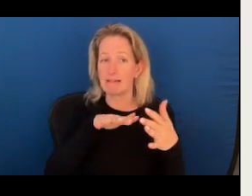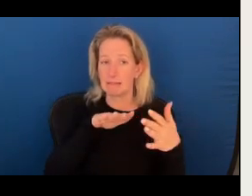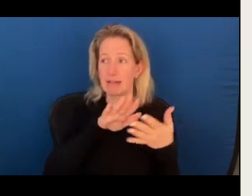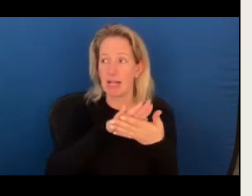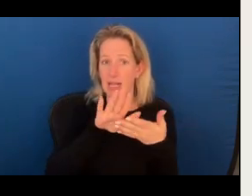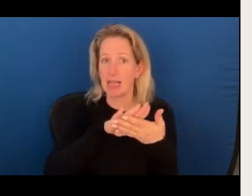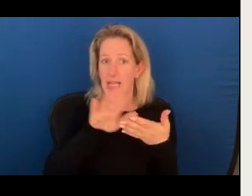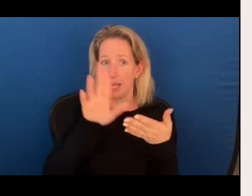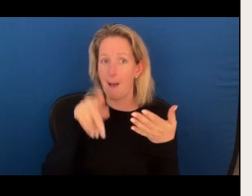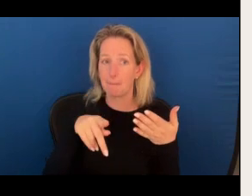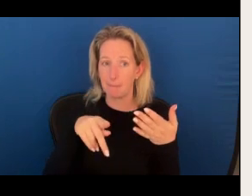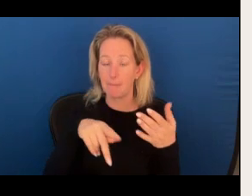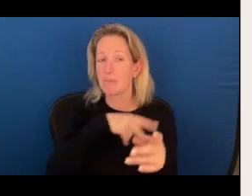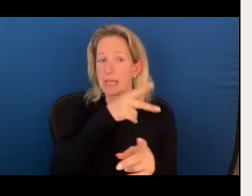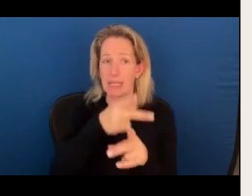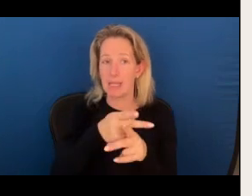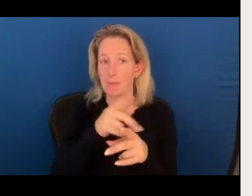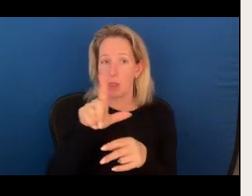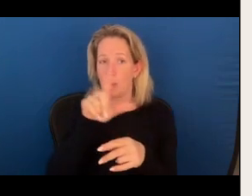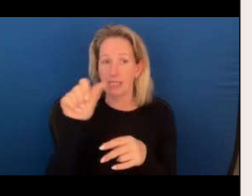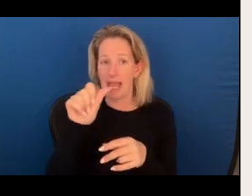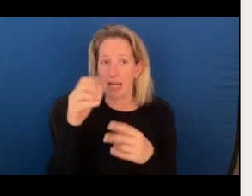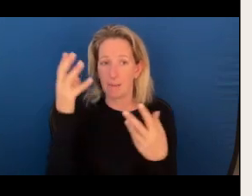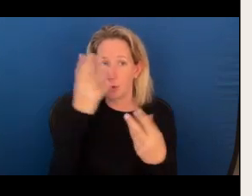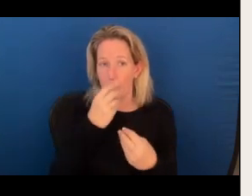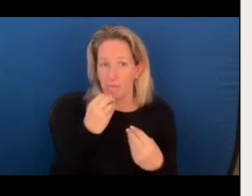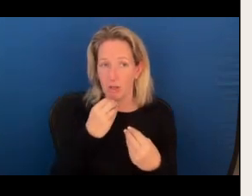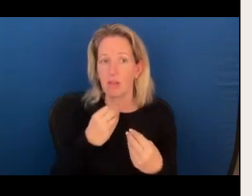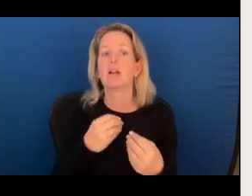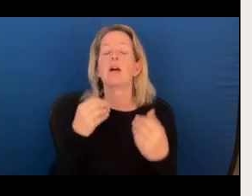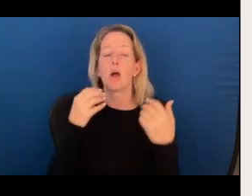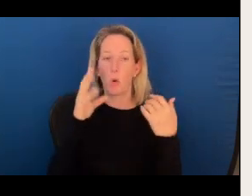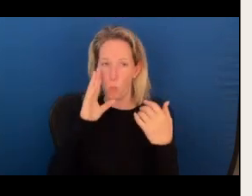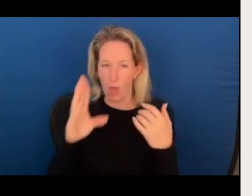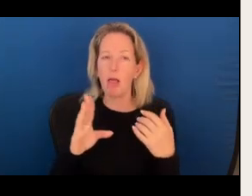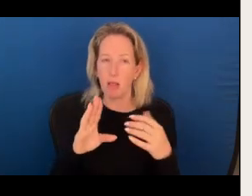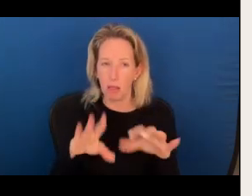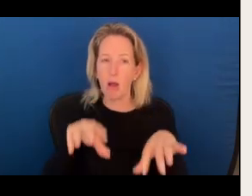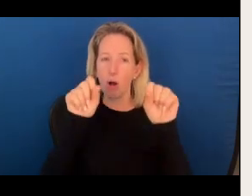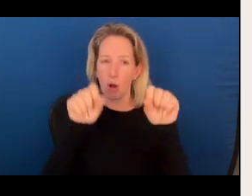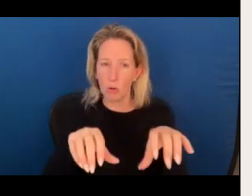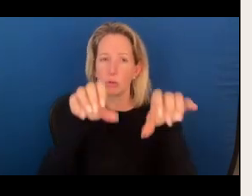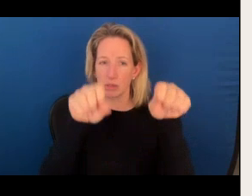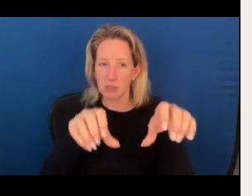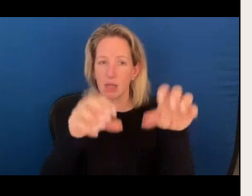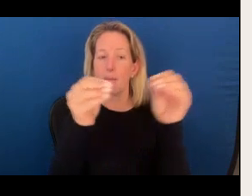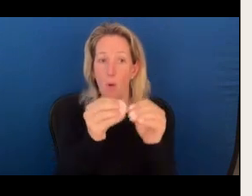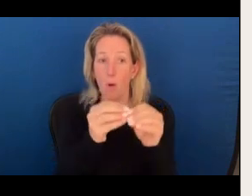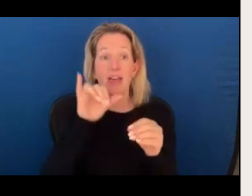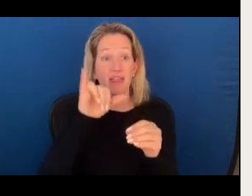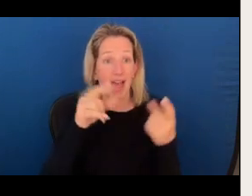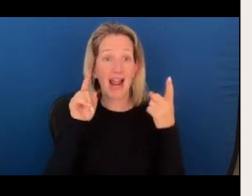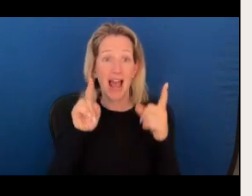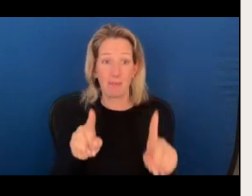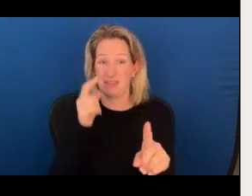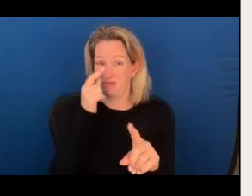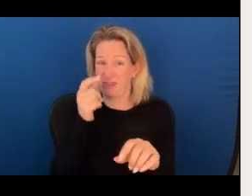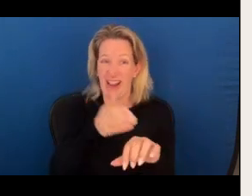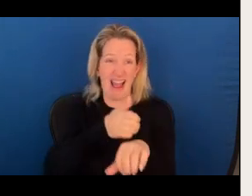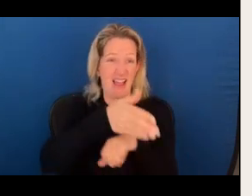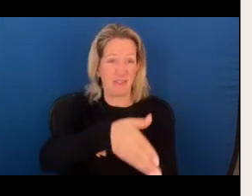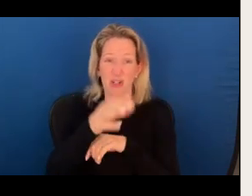Keep Louisiana Beautiful, okay? And so we're going to do more of those. And that one was done just in time. That one came right after Hurricane Francine.